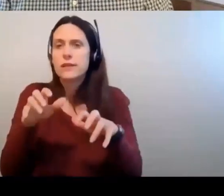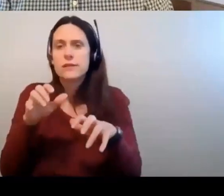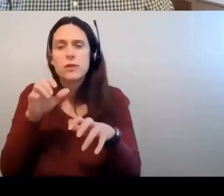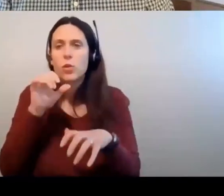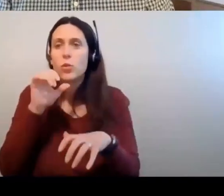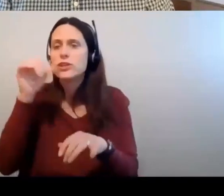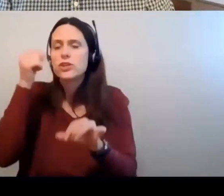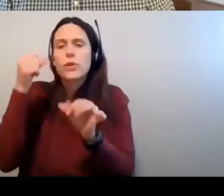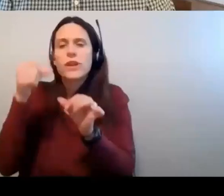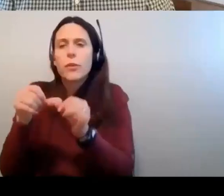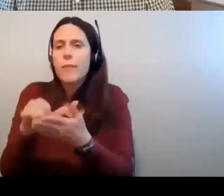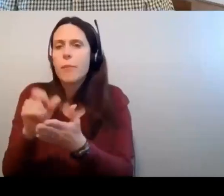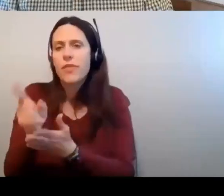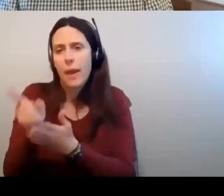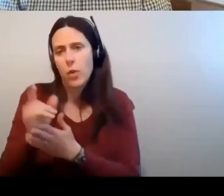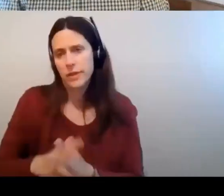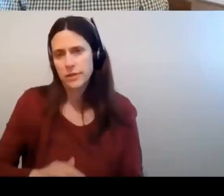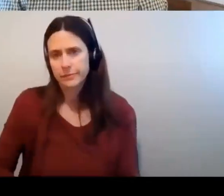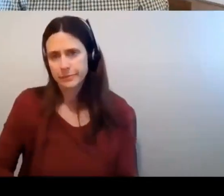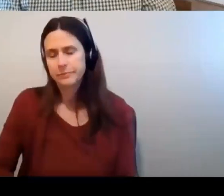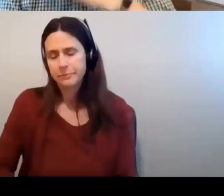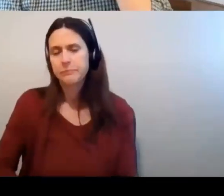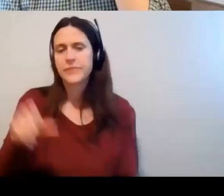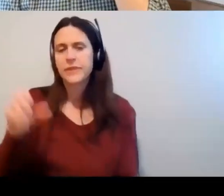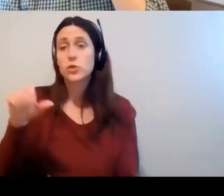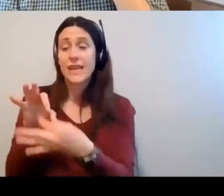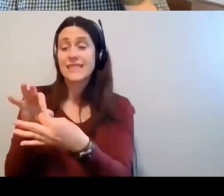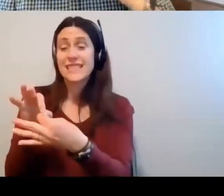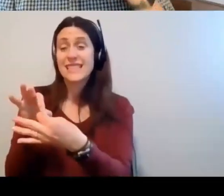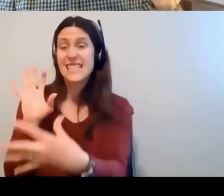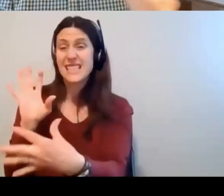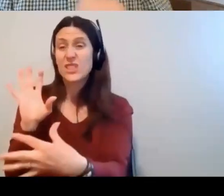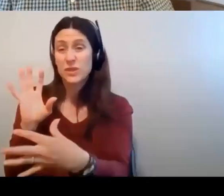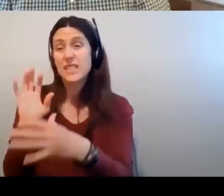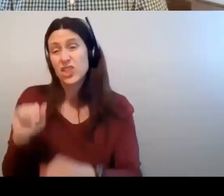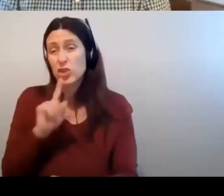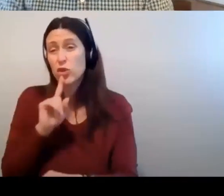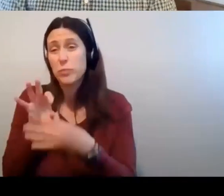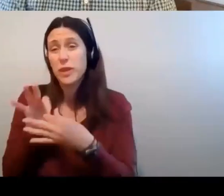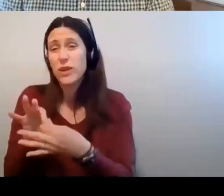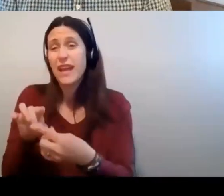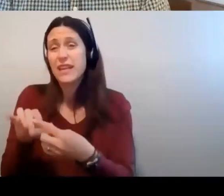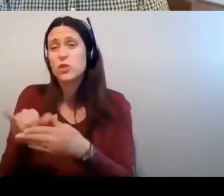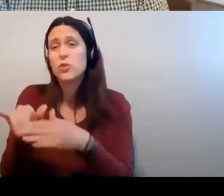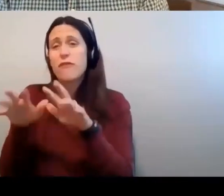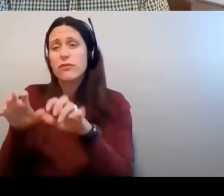those moments. So yes, that dissociation can be a part of that freeze response.